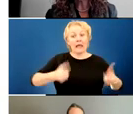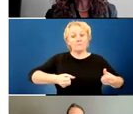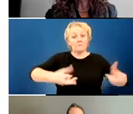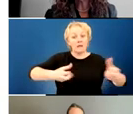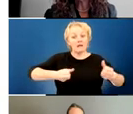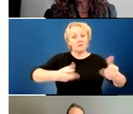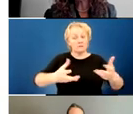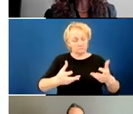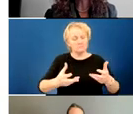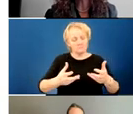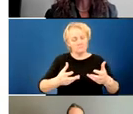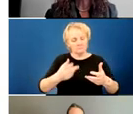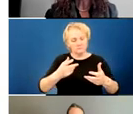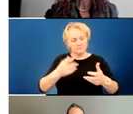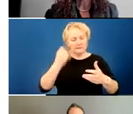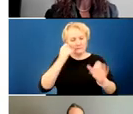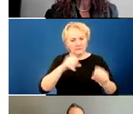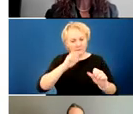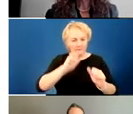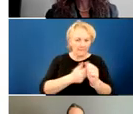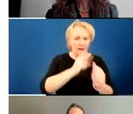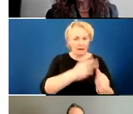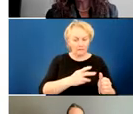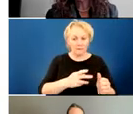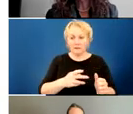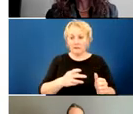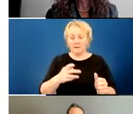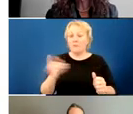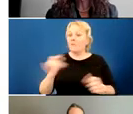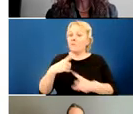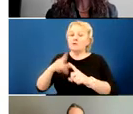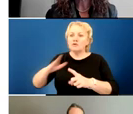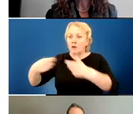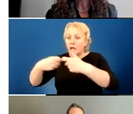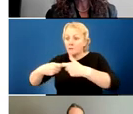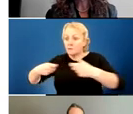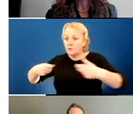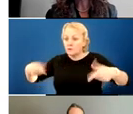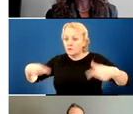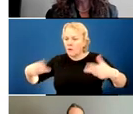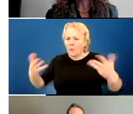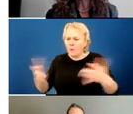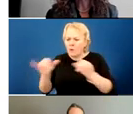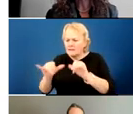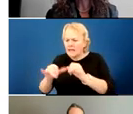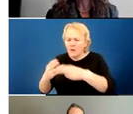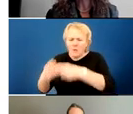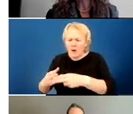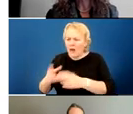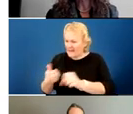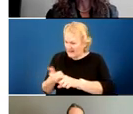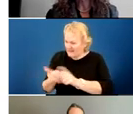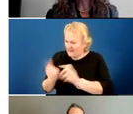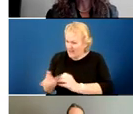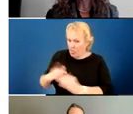available as a backup if it's possible, knowing the size and weight of your wheelchair in addition to whether or not it's collapsible in case it